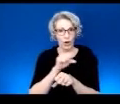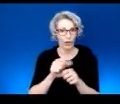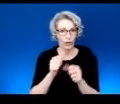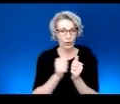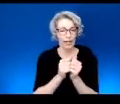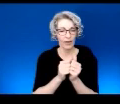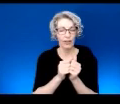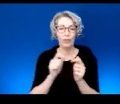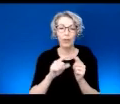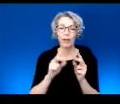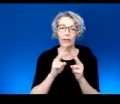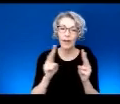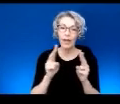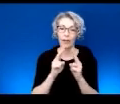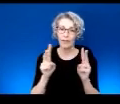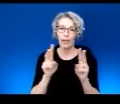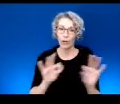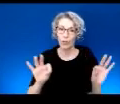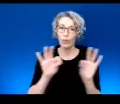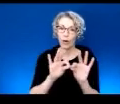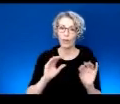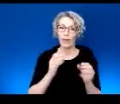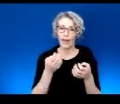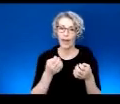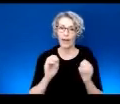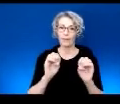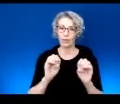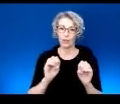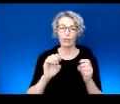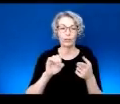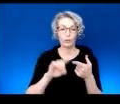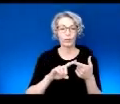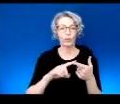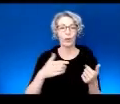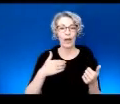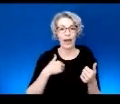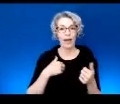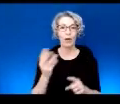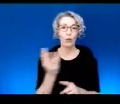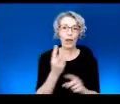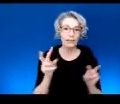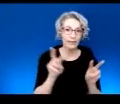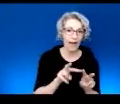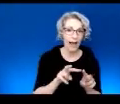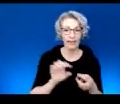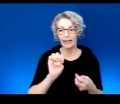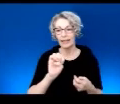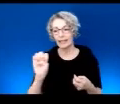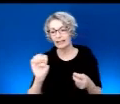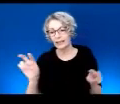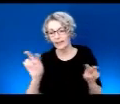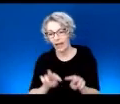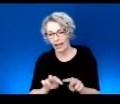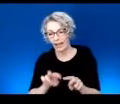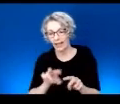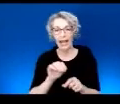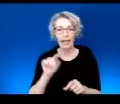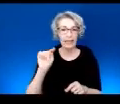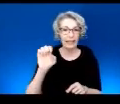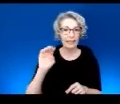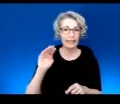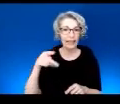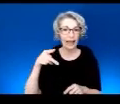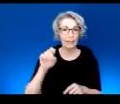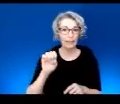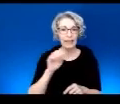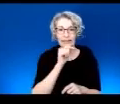very, very worth the while we put in to have West Valley and East Valley and Tempe join